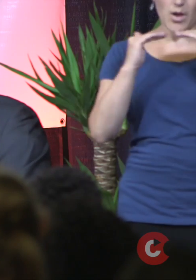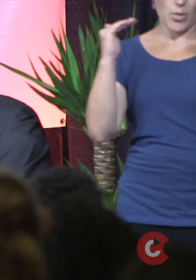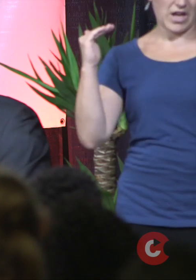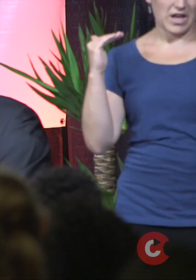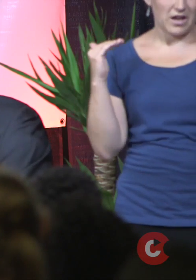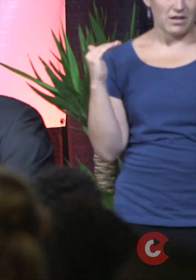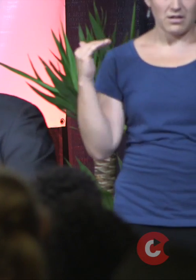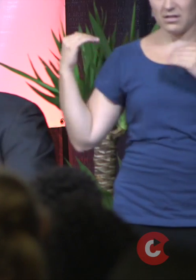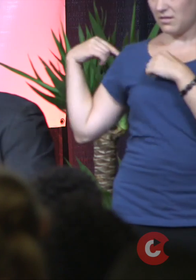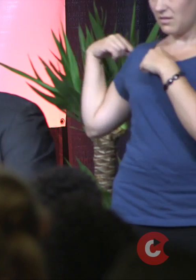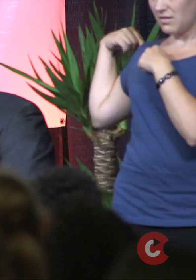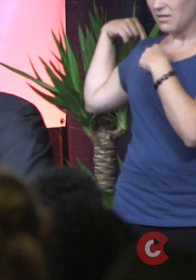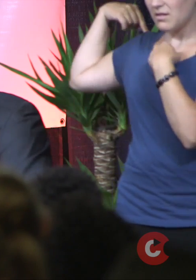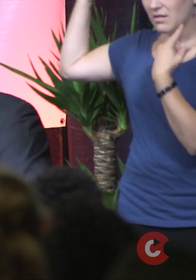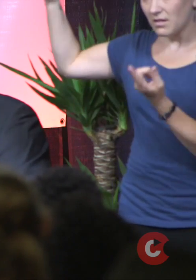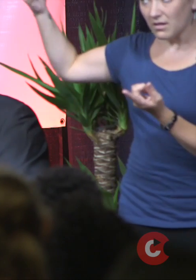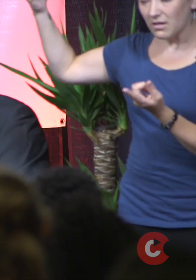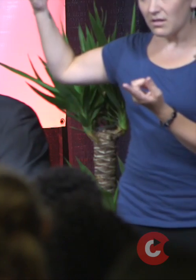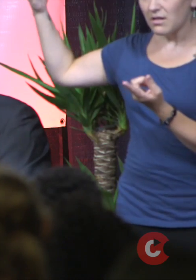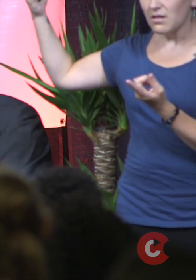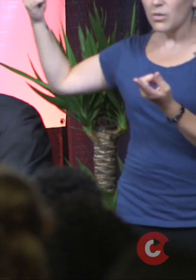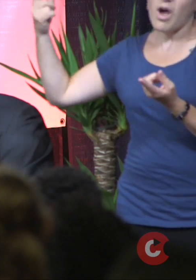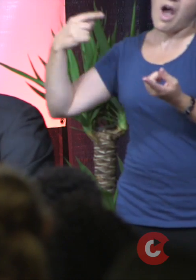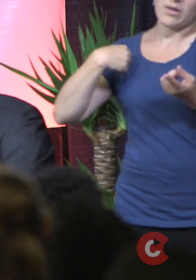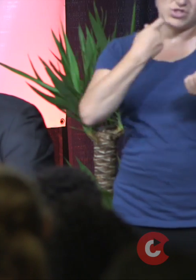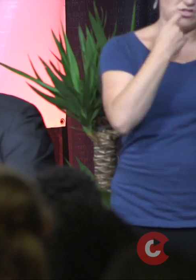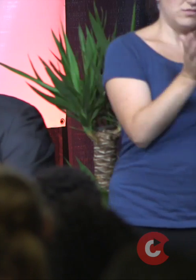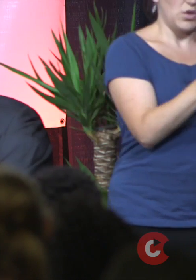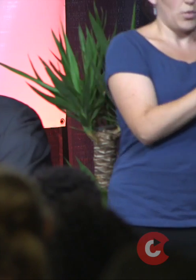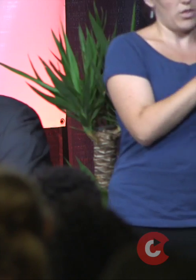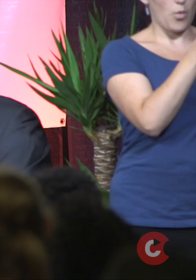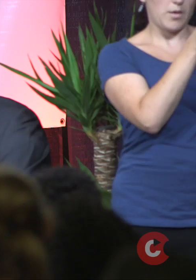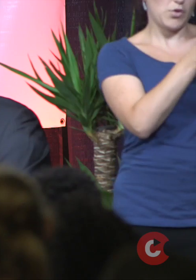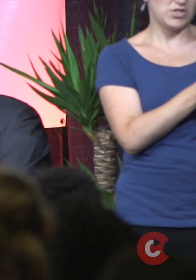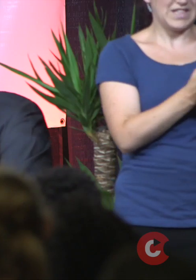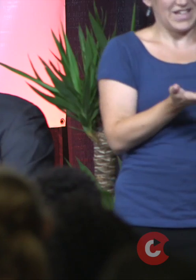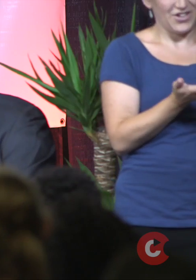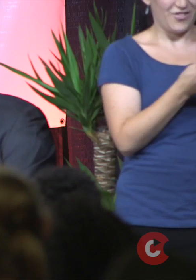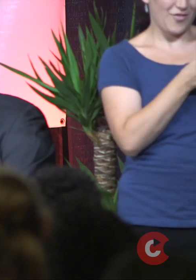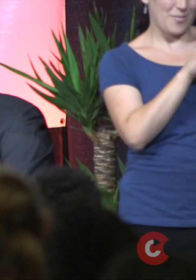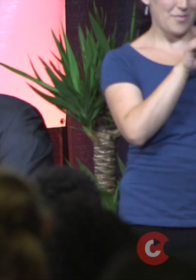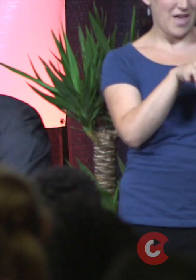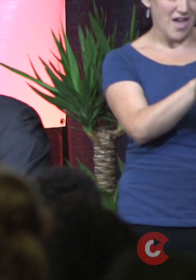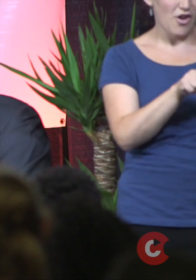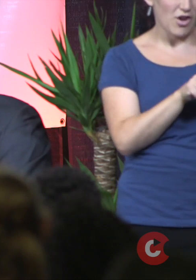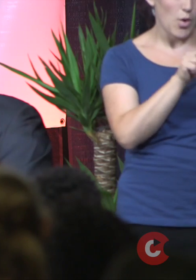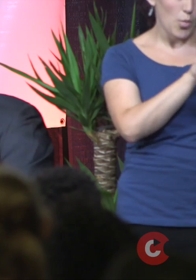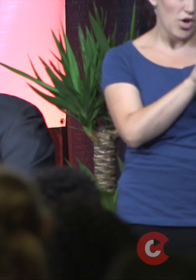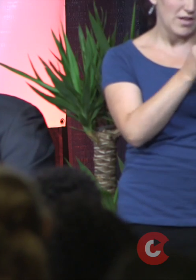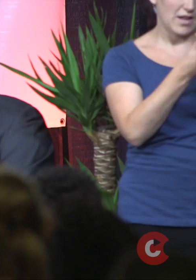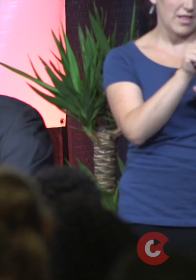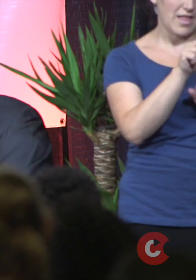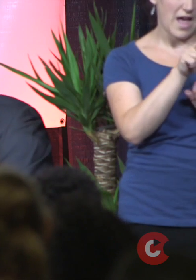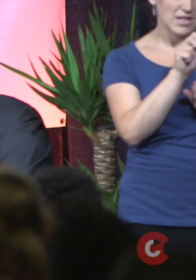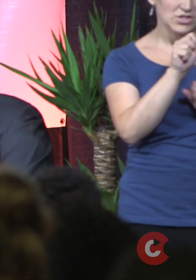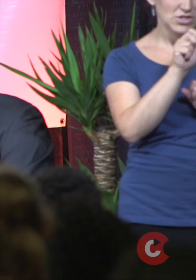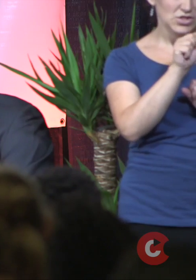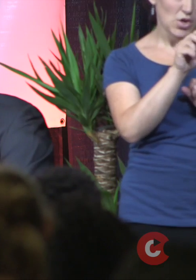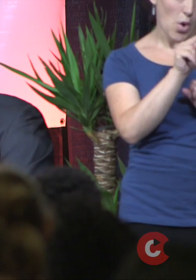Because up to this point, and I was talking to a colleague who's here actually from the Bay Area, he works at Gladstone, he's a Morehouse